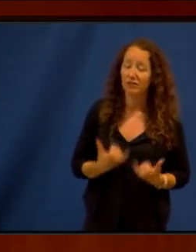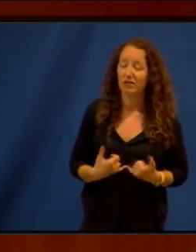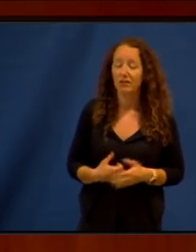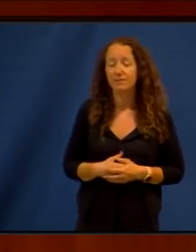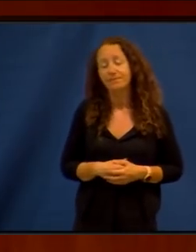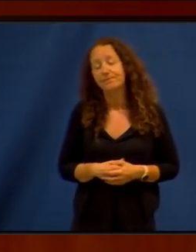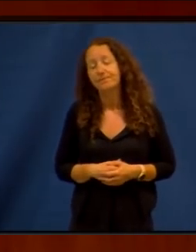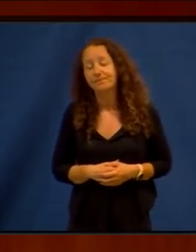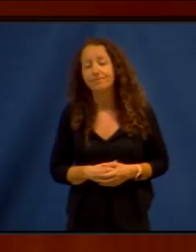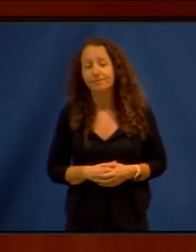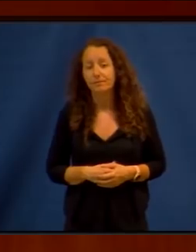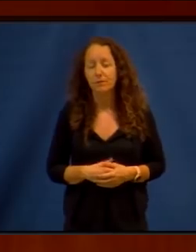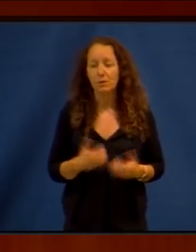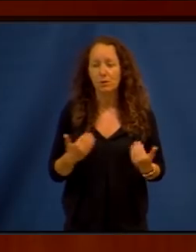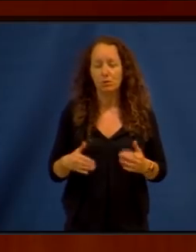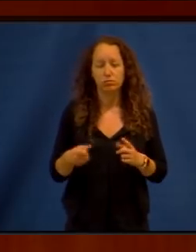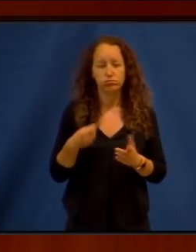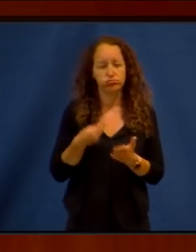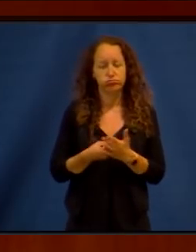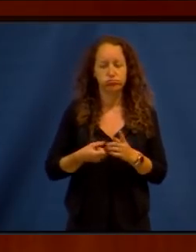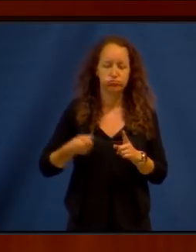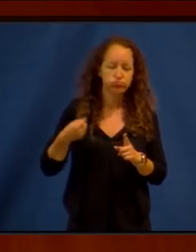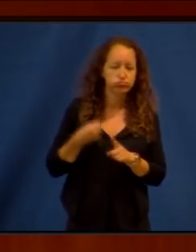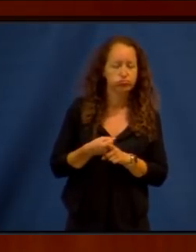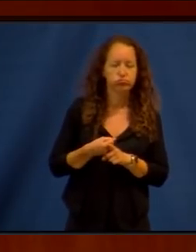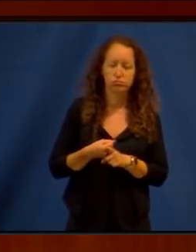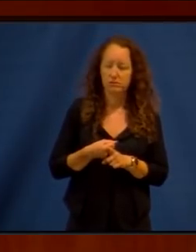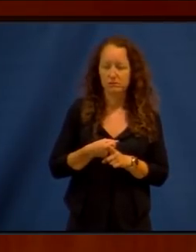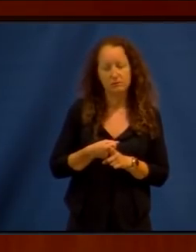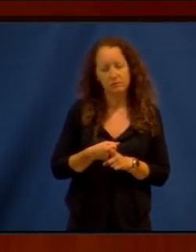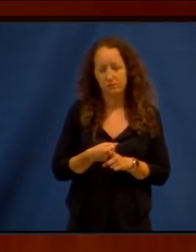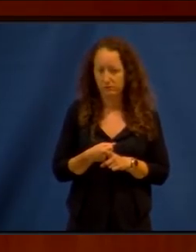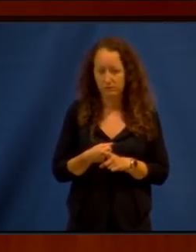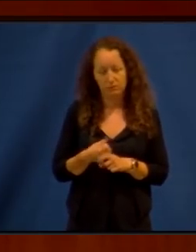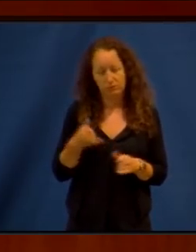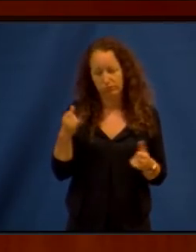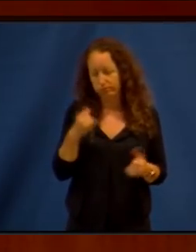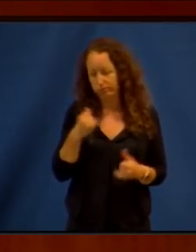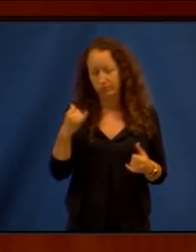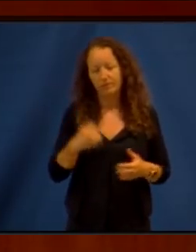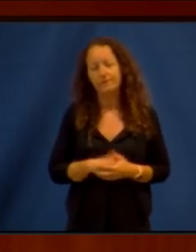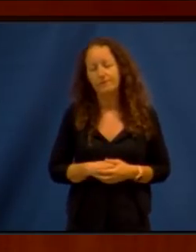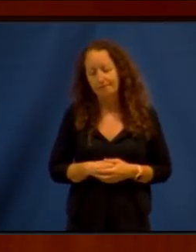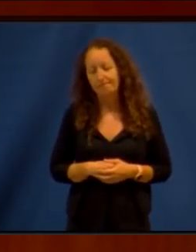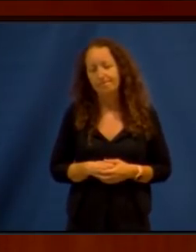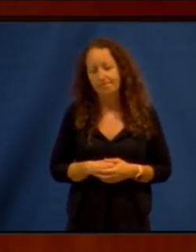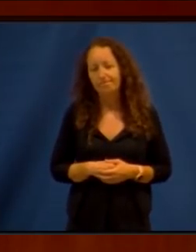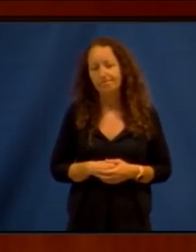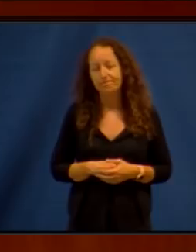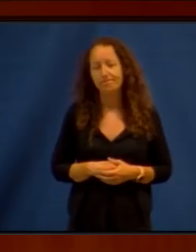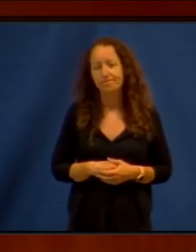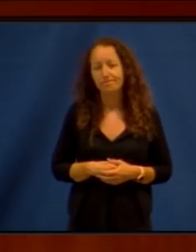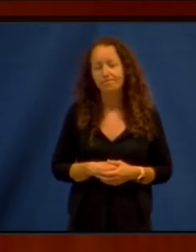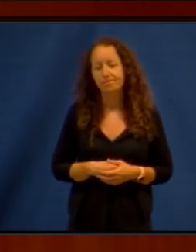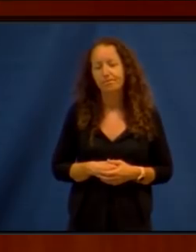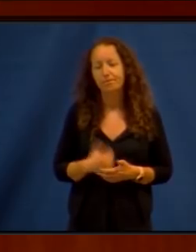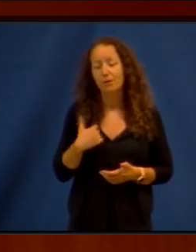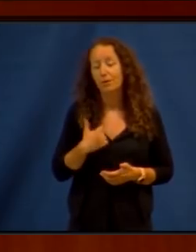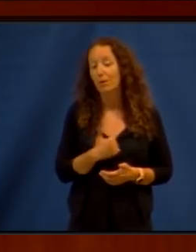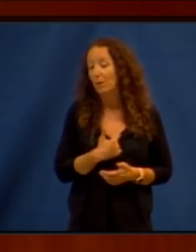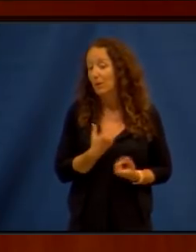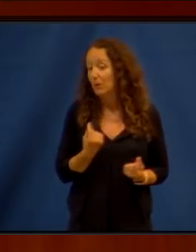again, that is a huge financial impact to the facilities. Again, we want to make sure that we